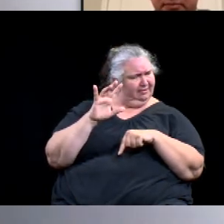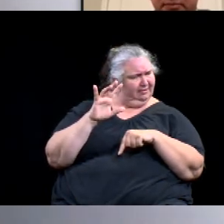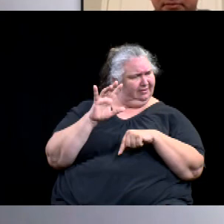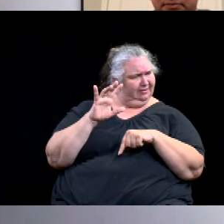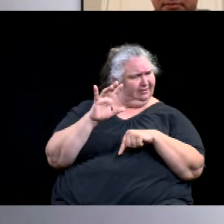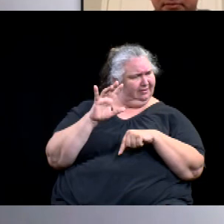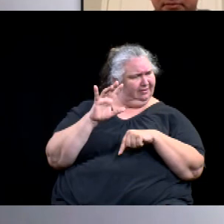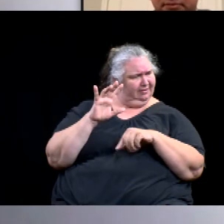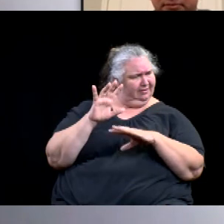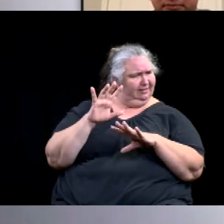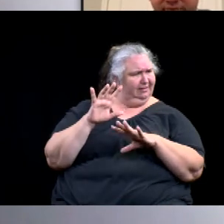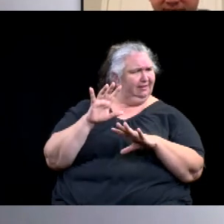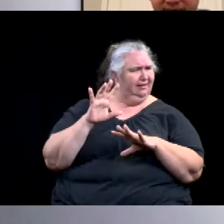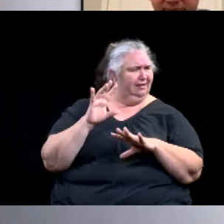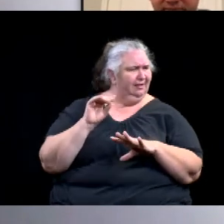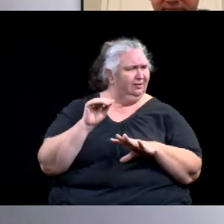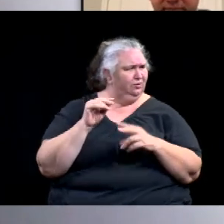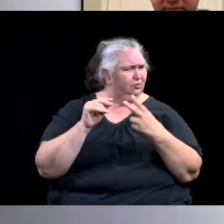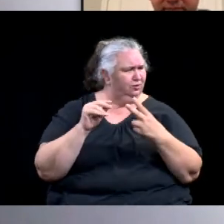y'all do